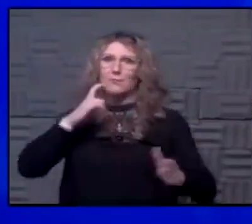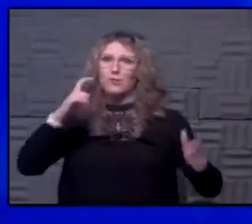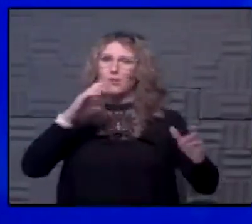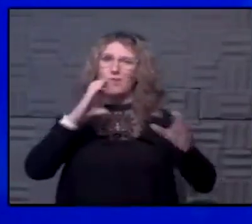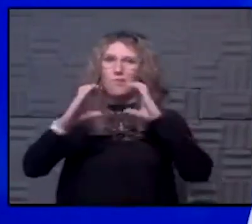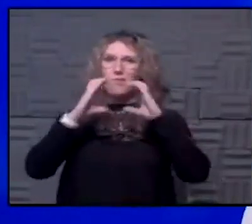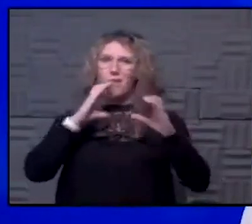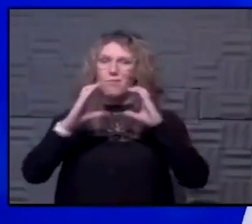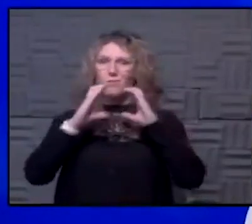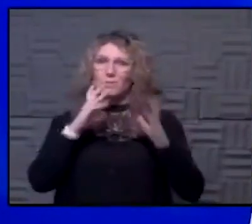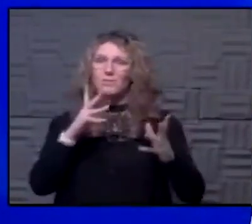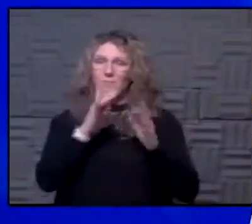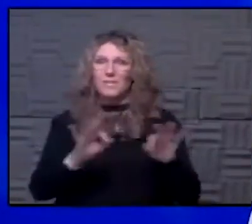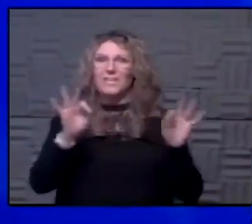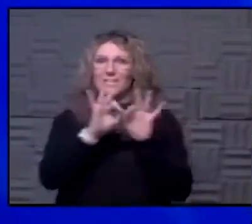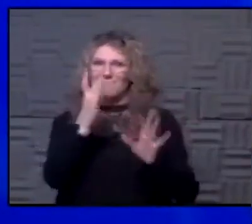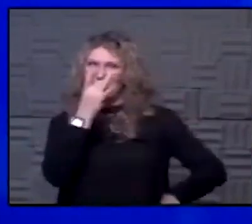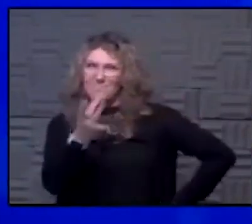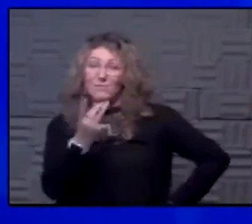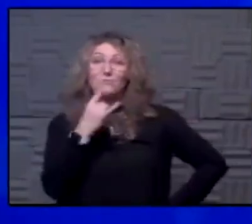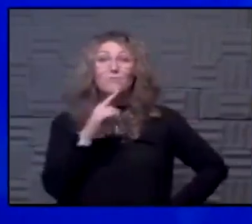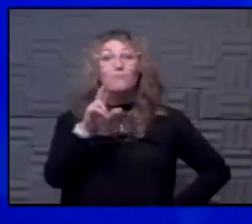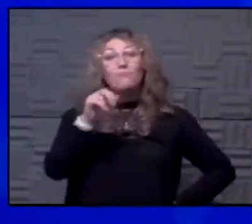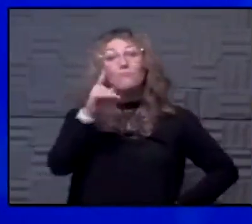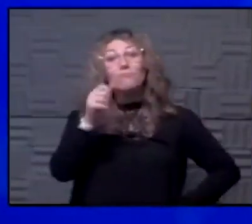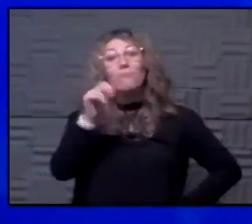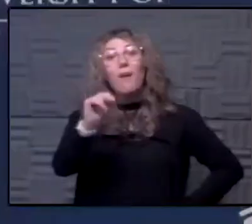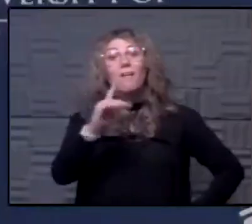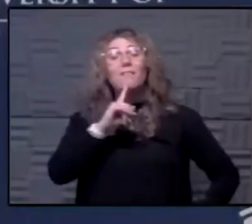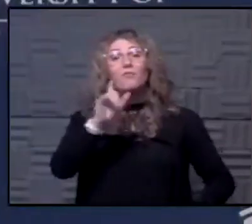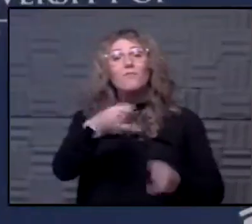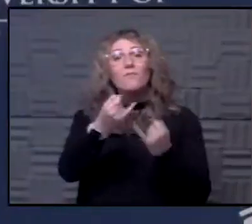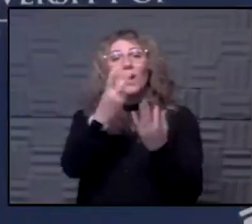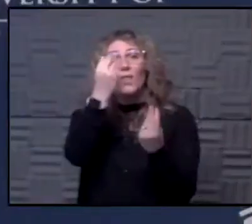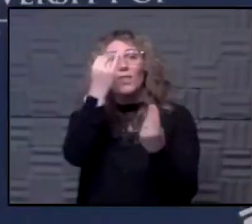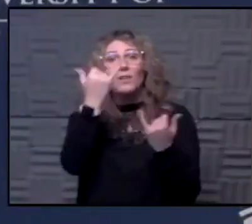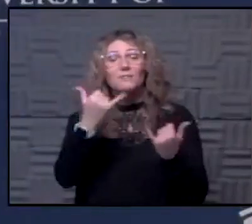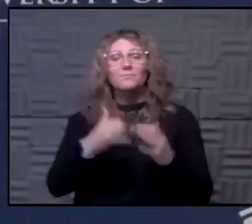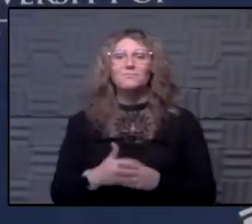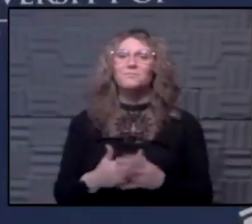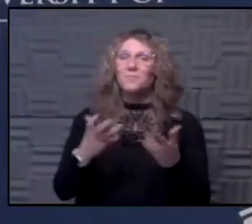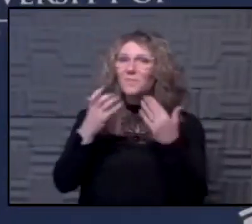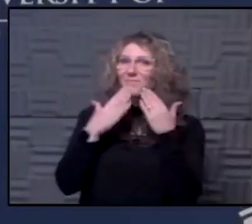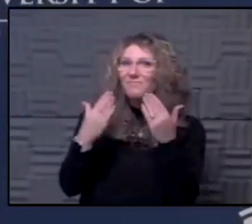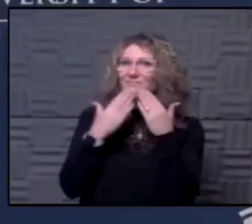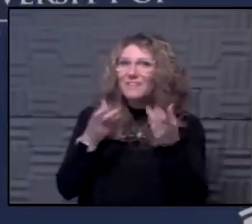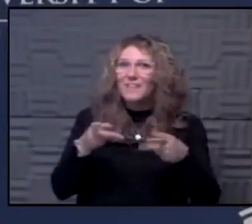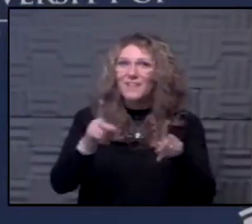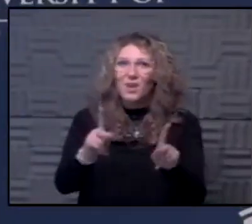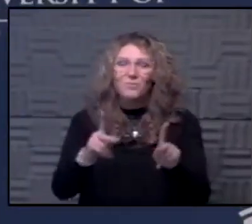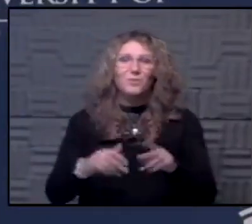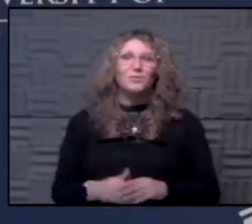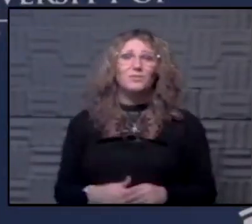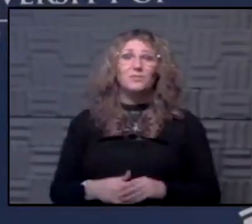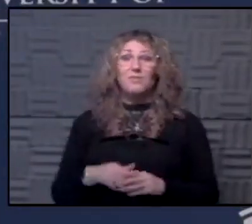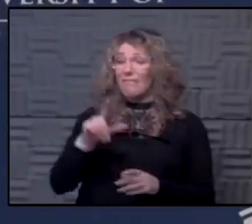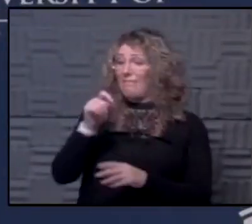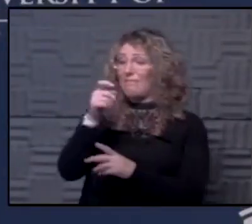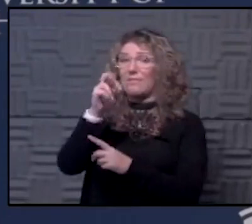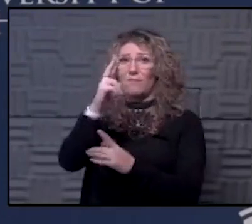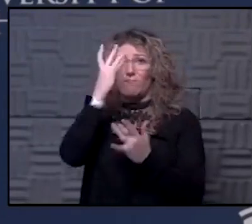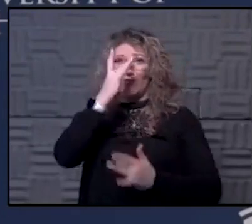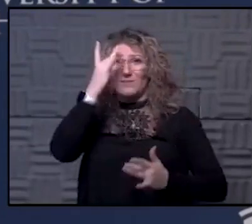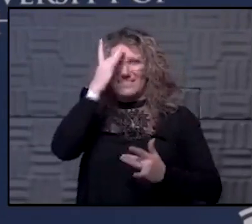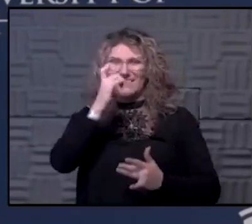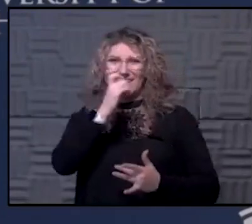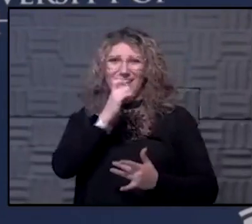conversation. Yeah. It is going to be interesting. Ryan Taylor, final thoughts for today. I just want to thank you all for this opportunity. You know, liver disease is one of those things that